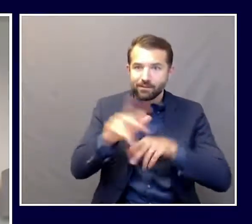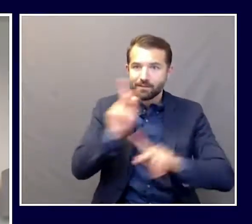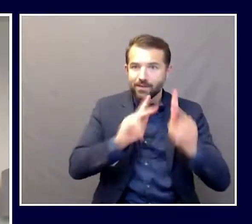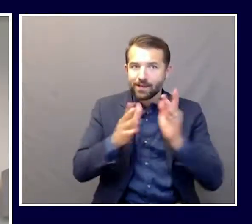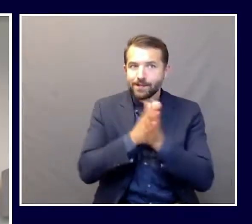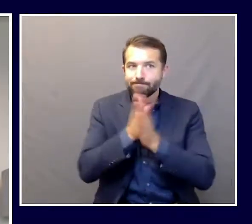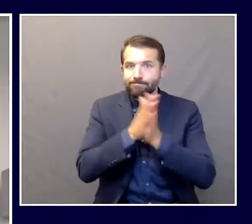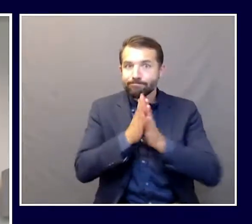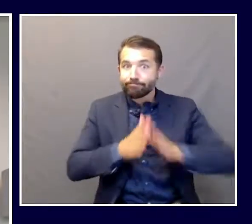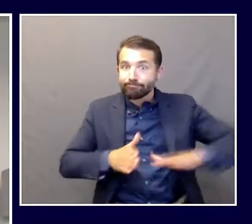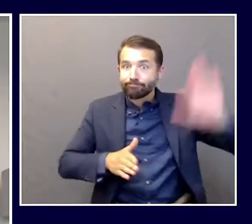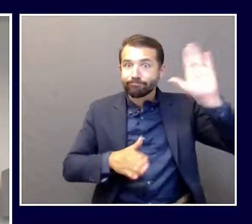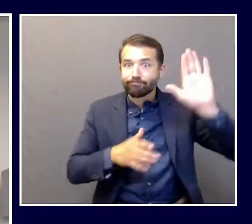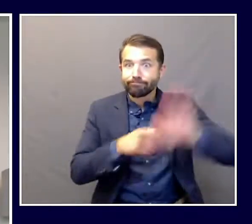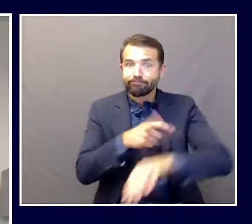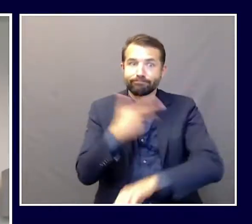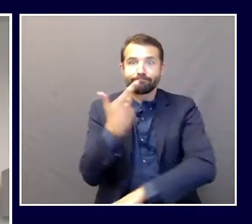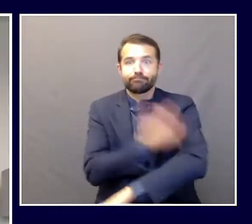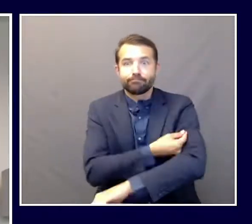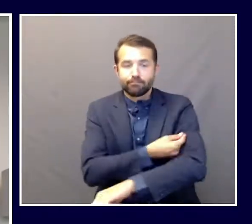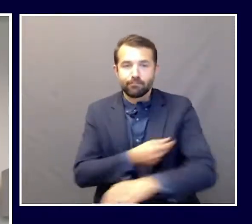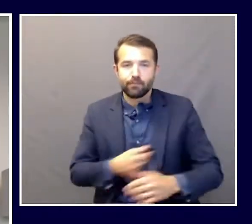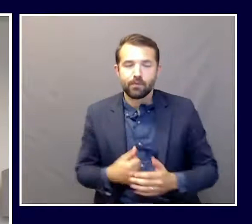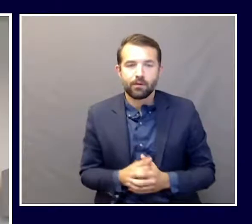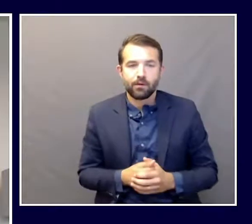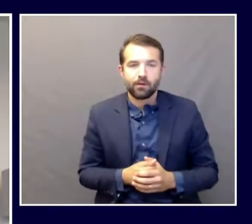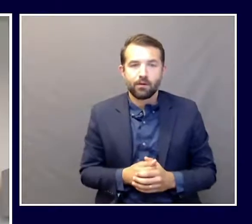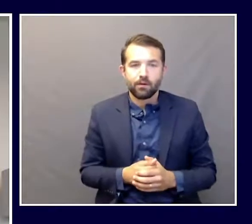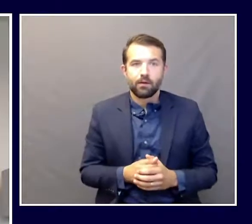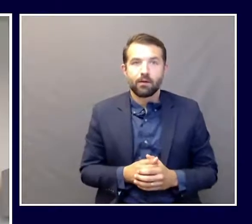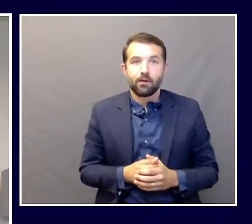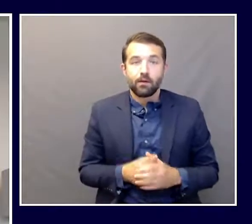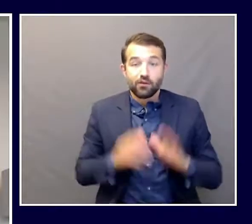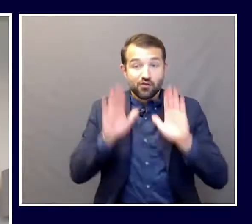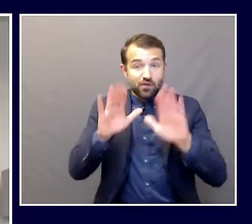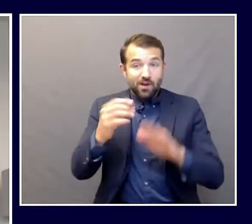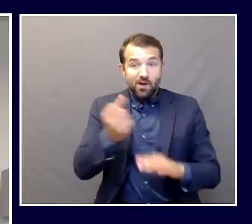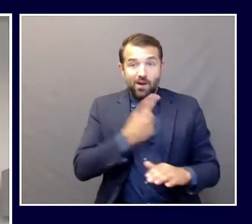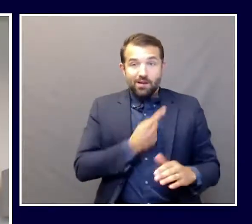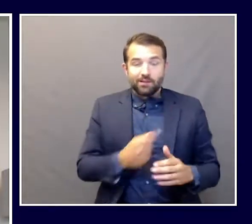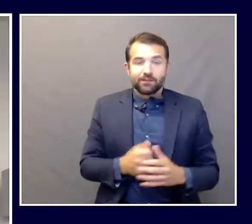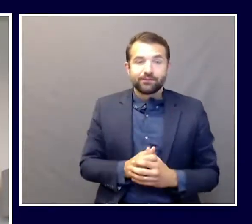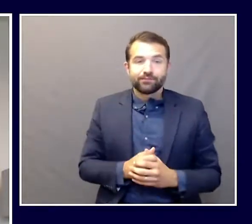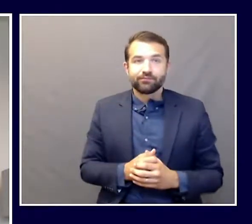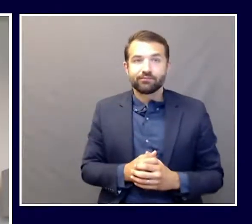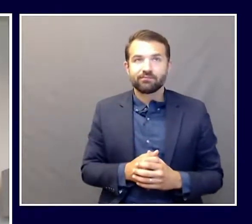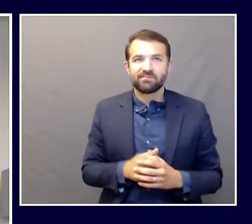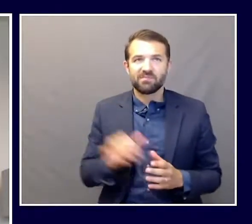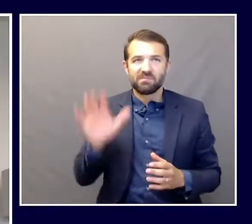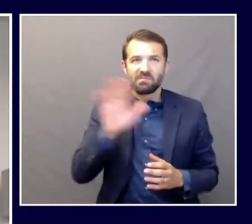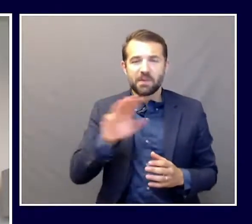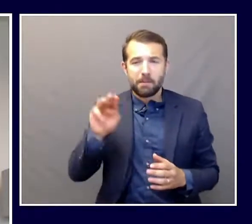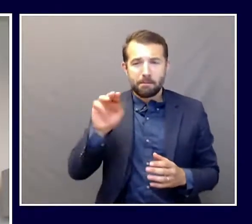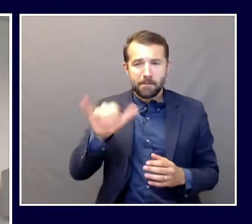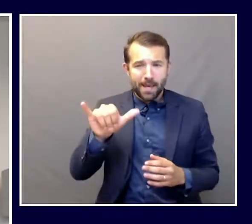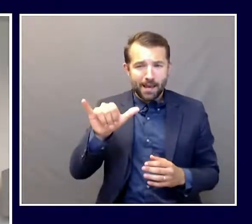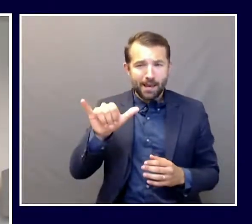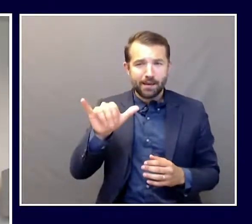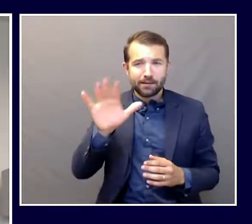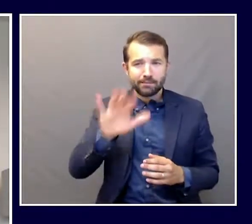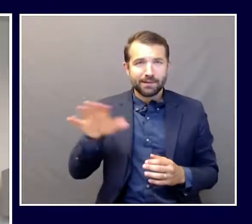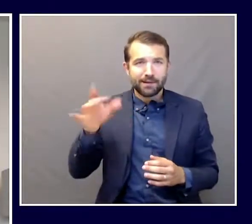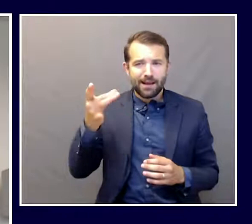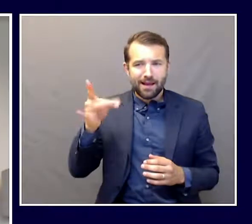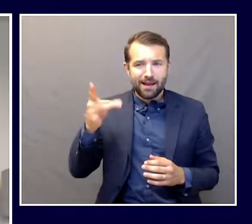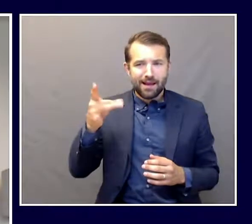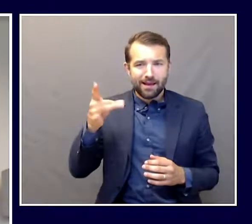as well. The round about May 18th, if memory serves, May 15th or May 18th, the US CDC